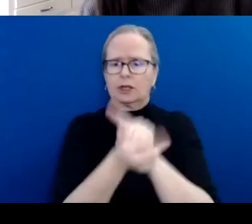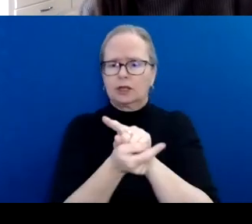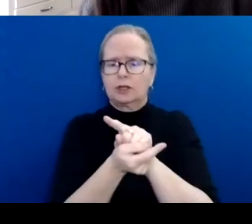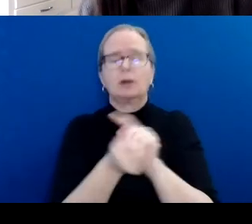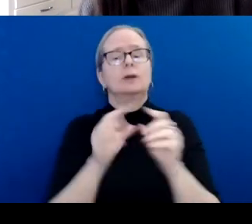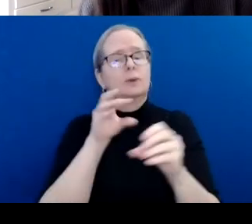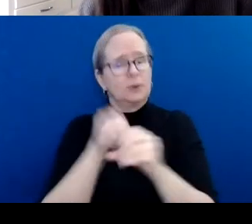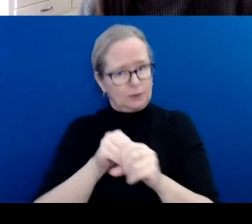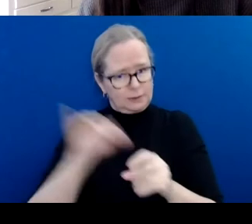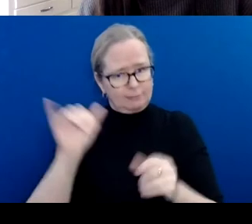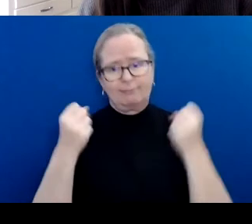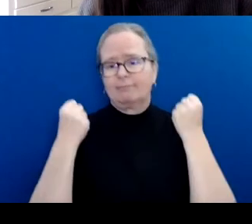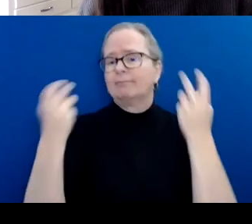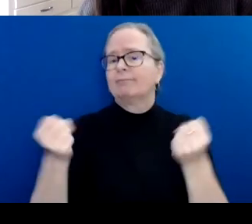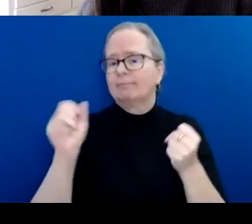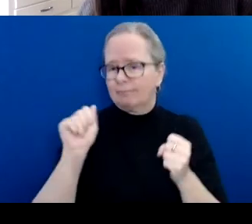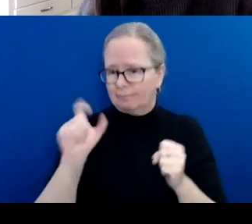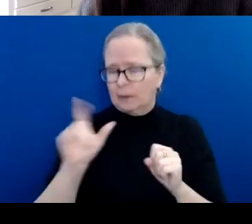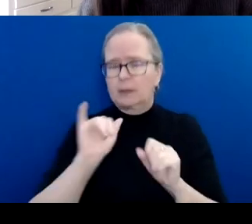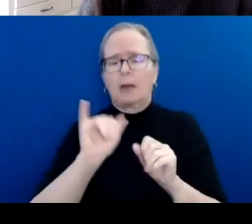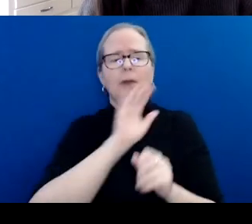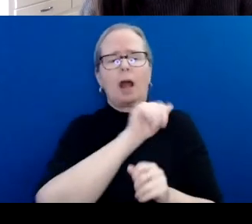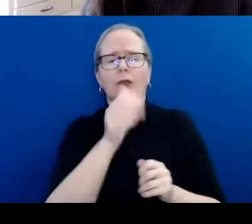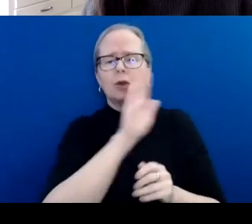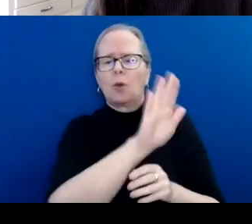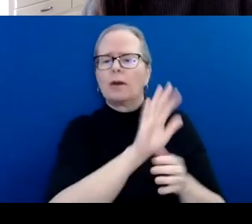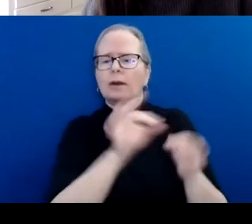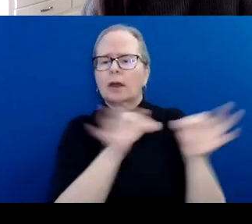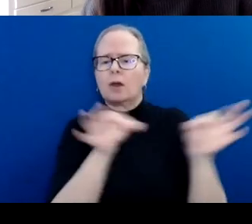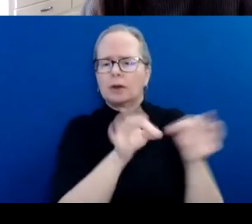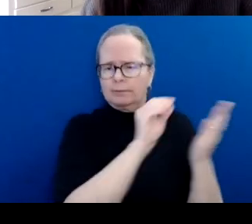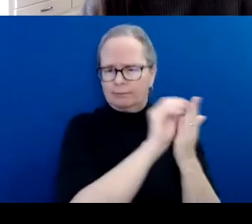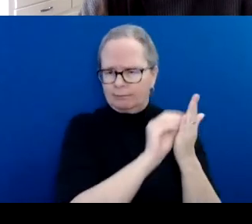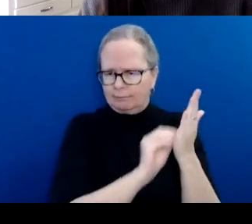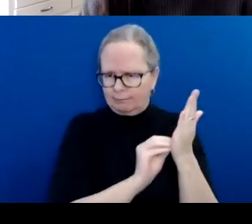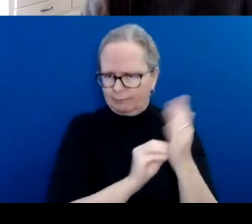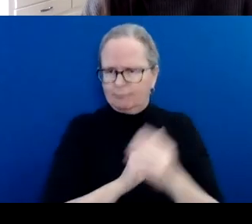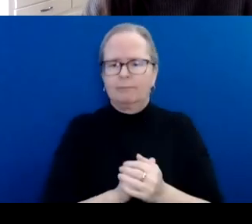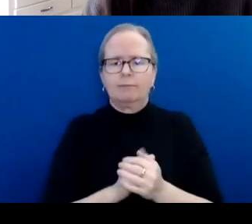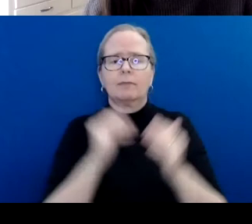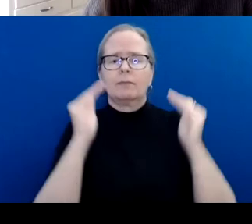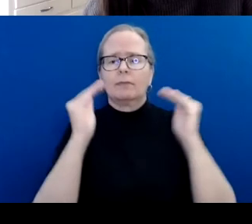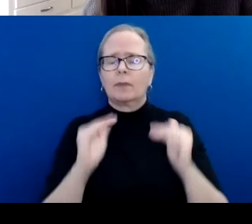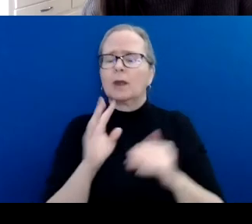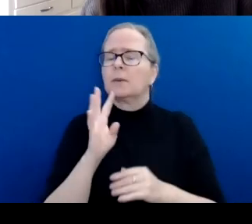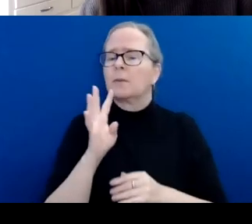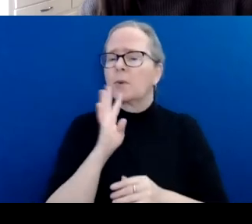Transcription of verbal meetings or audio and video recordings into a written document.